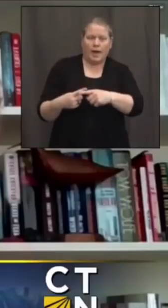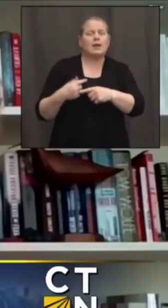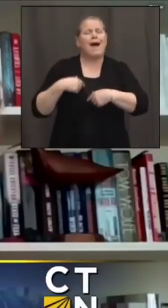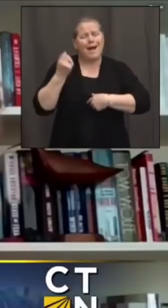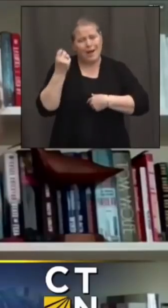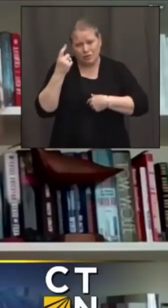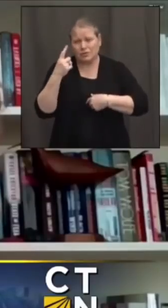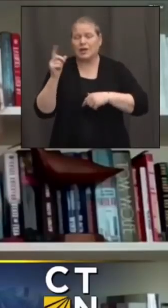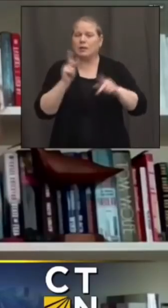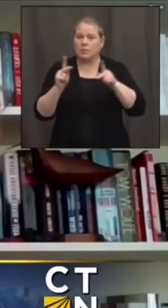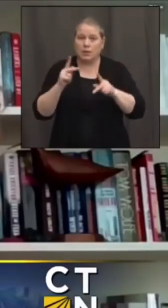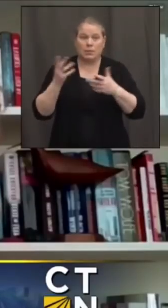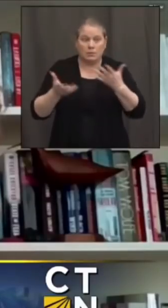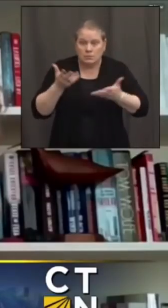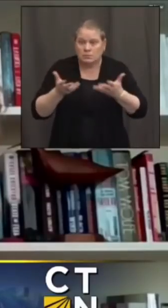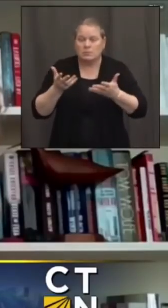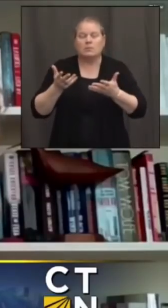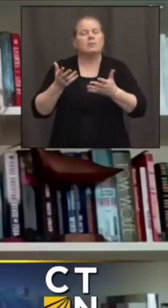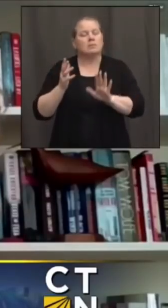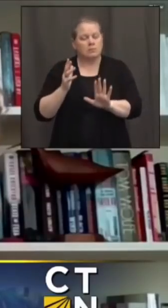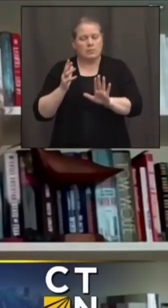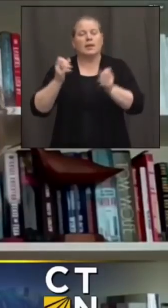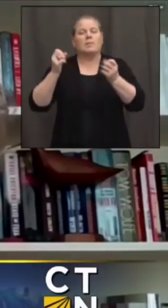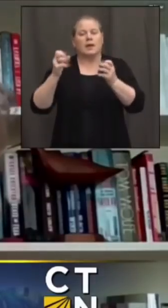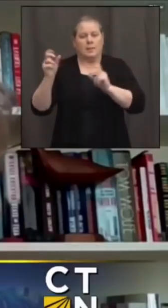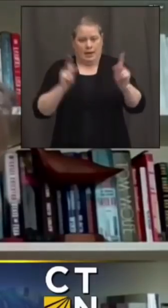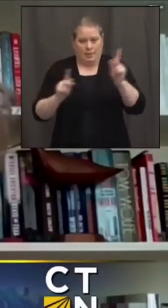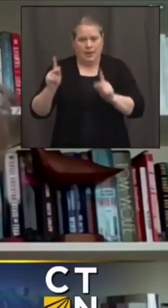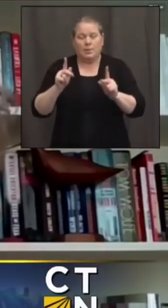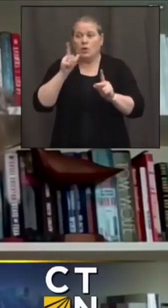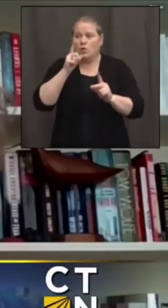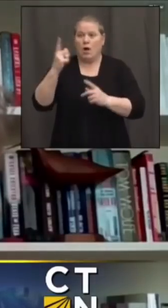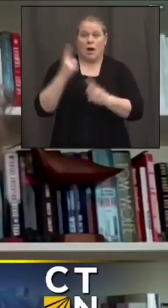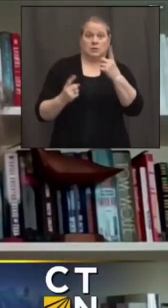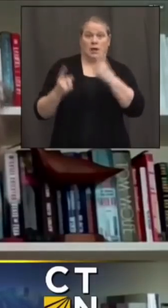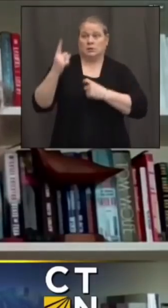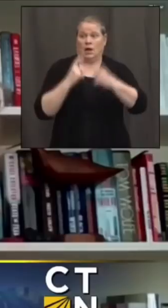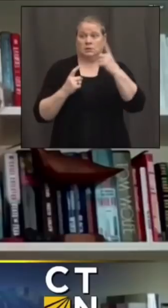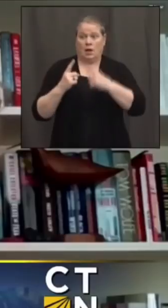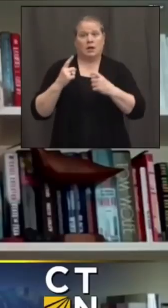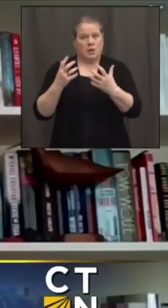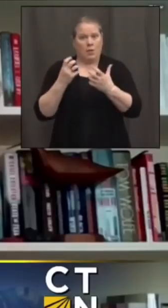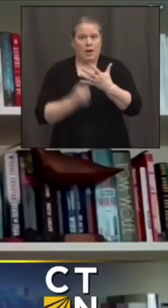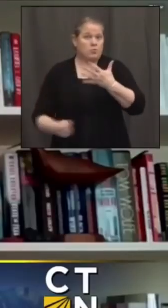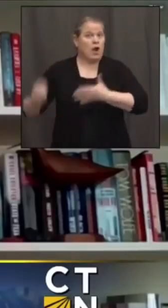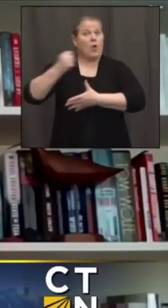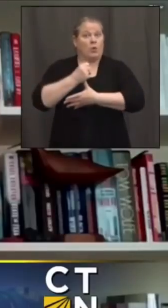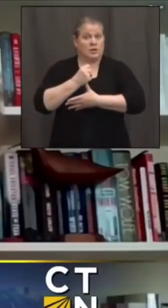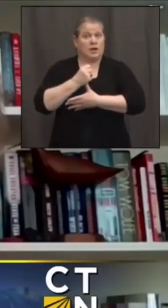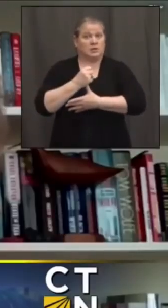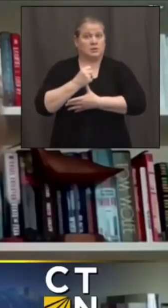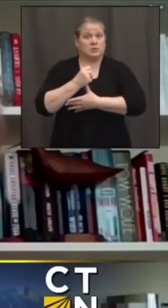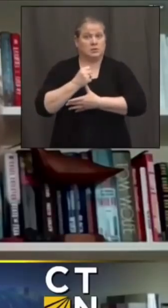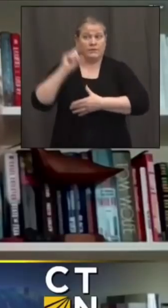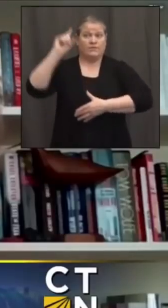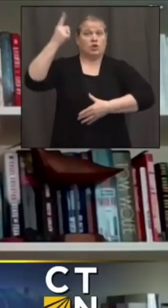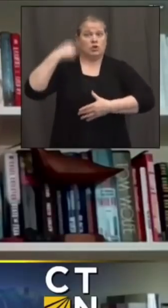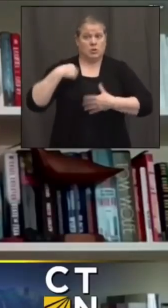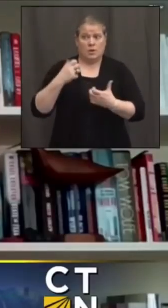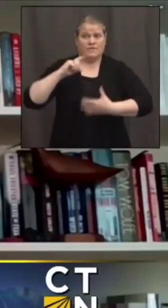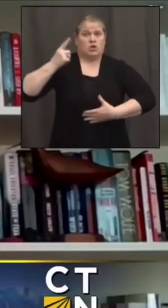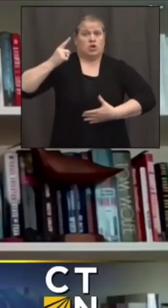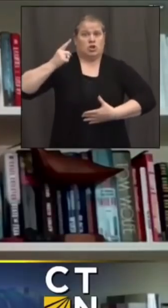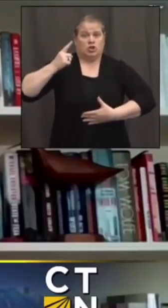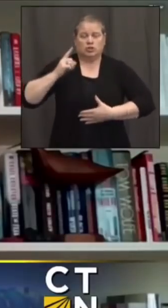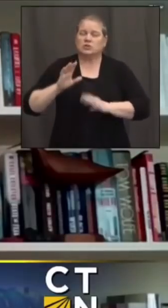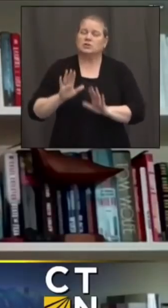a variety of chronic conditions who are asking us to prioritize them. So we need to, as the governor